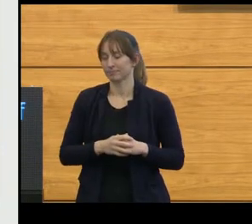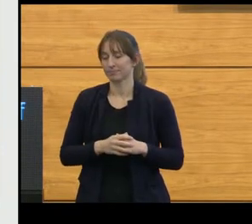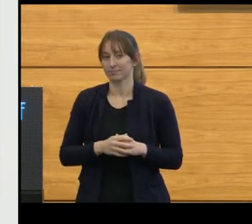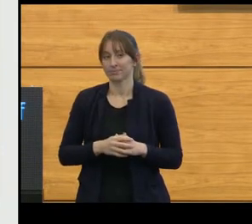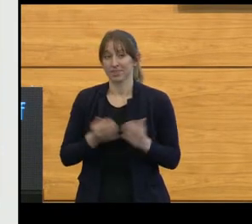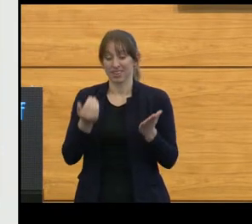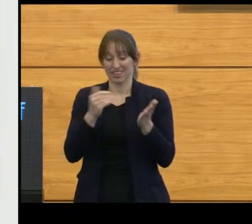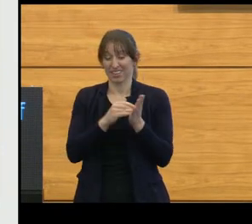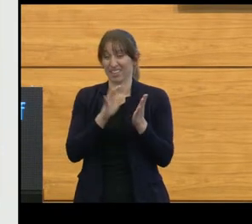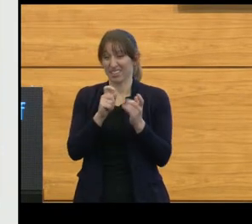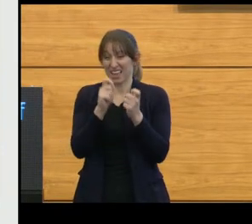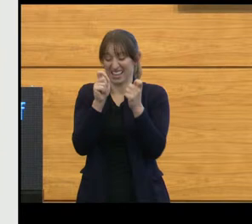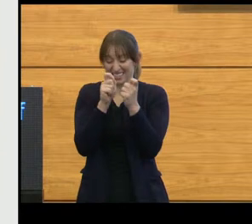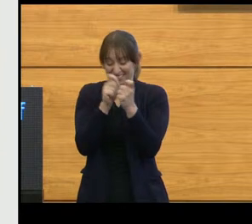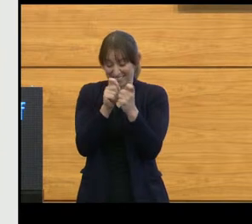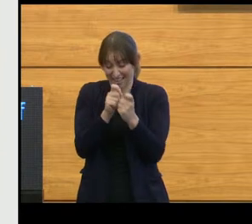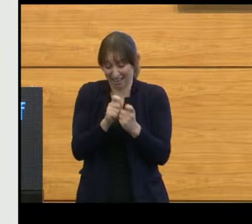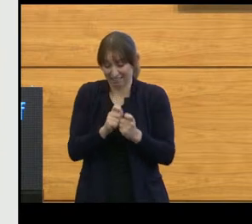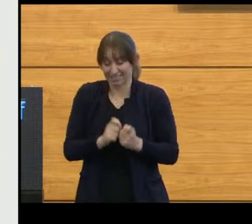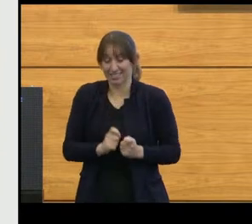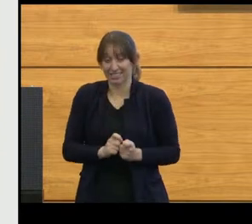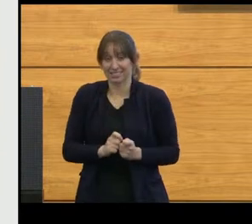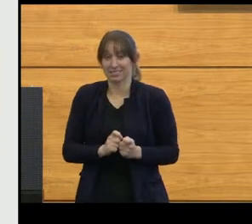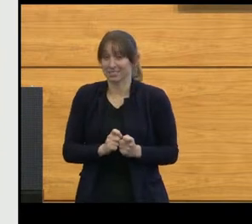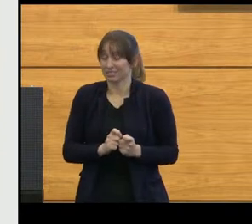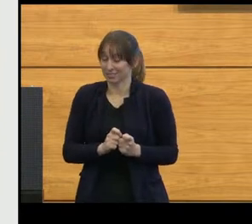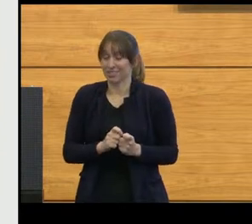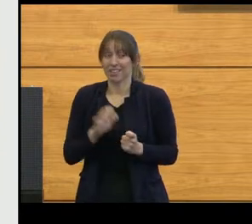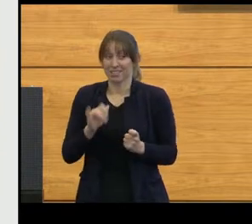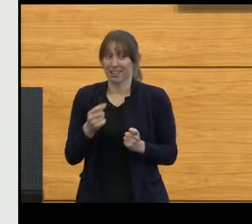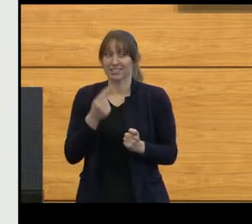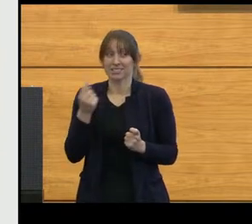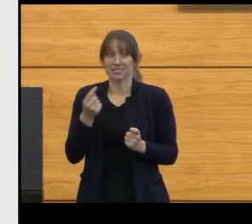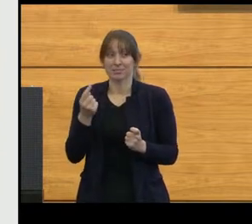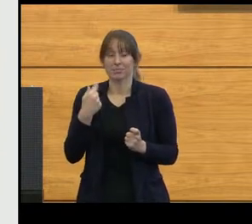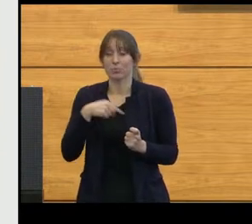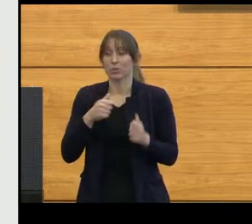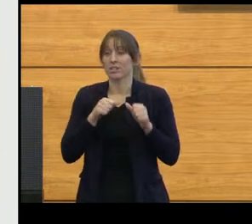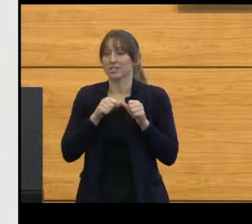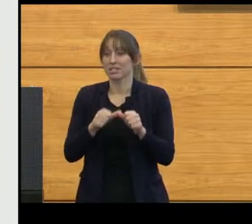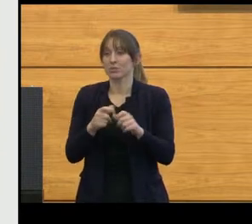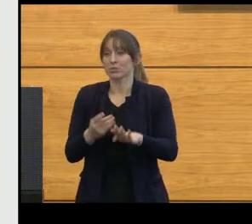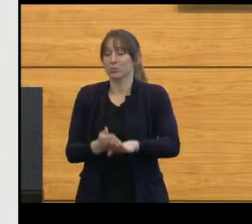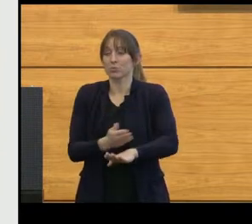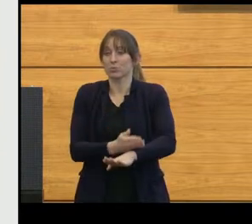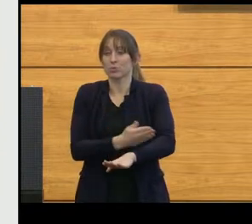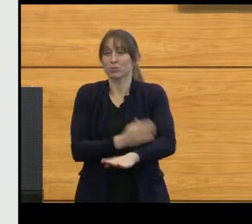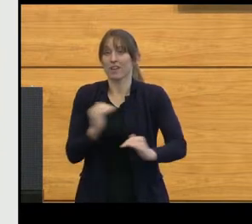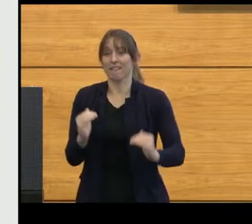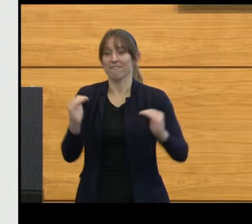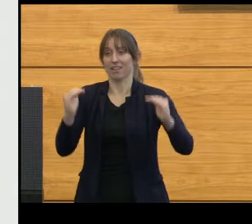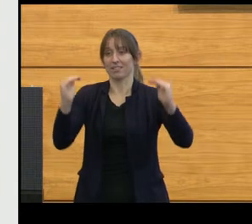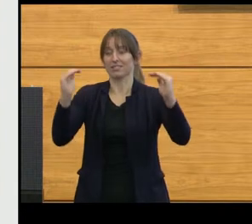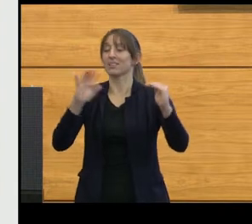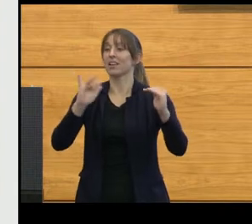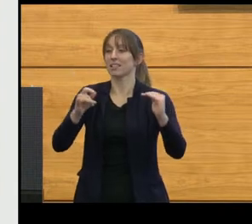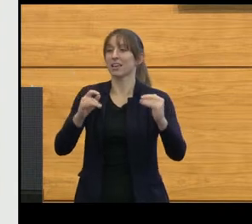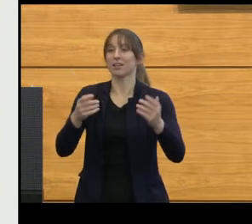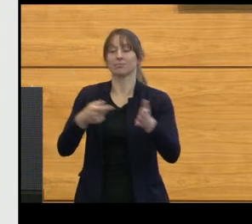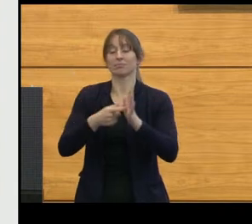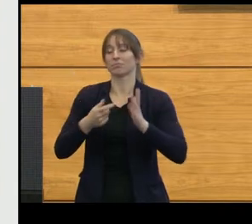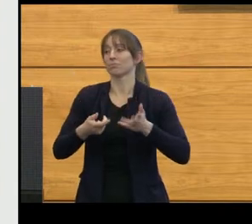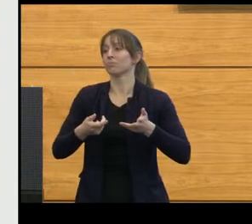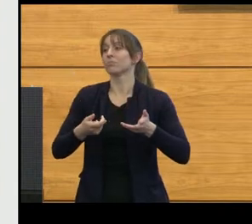precision in molecular histology is something that we're continuing to improve upon and will require lots of input